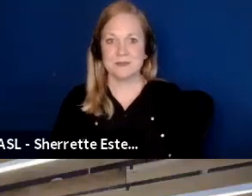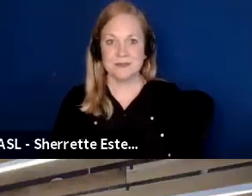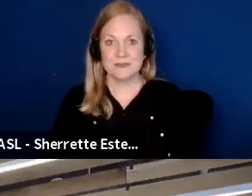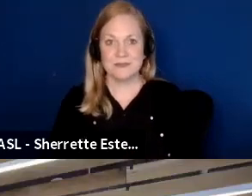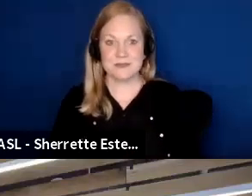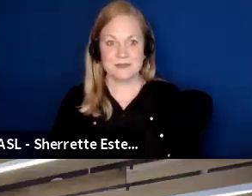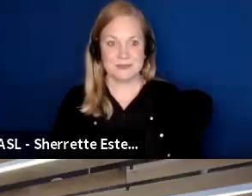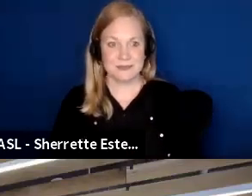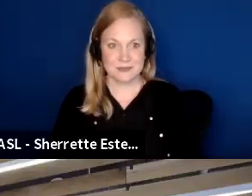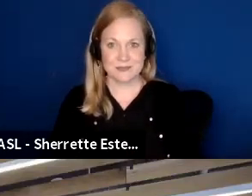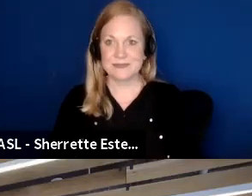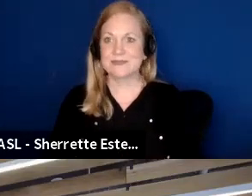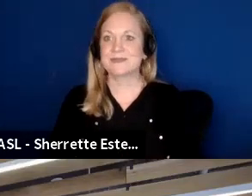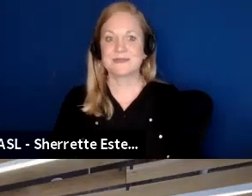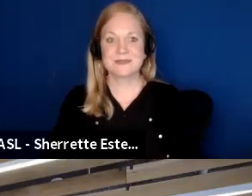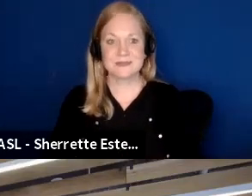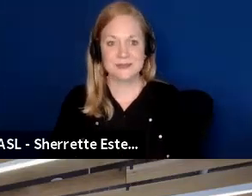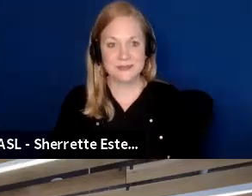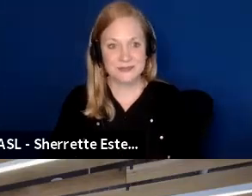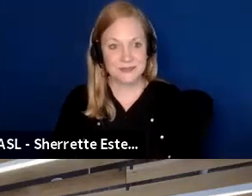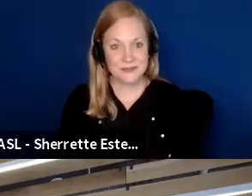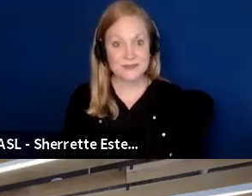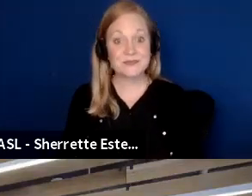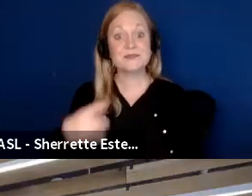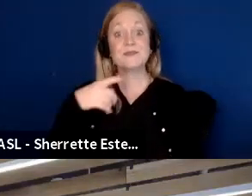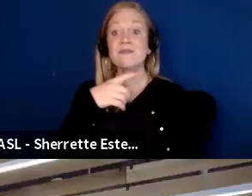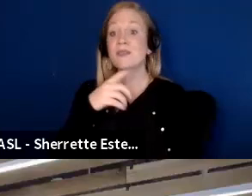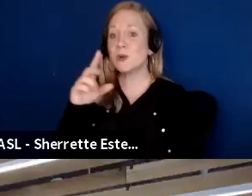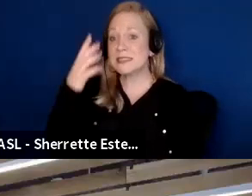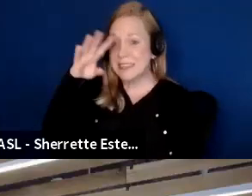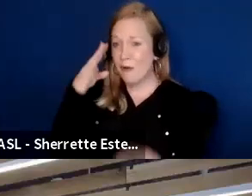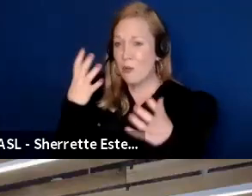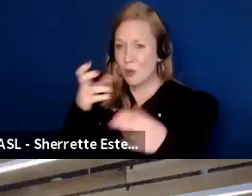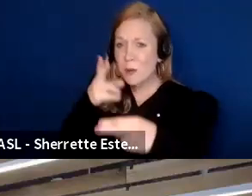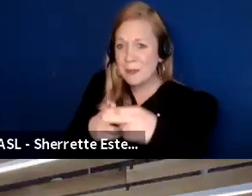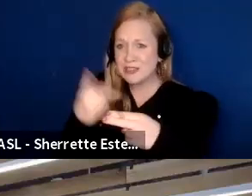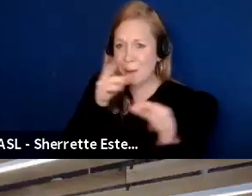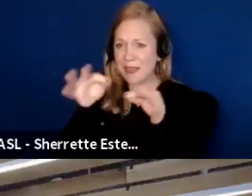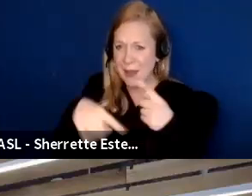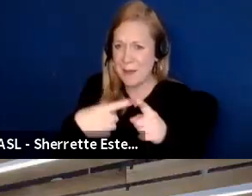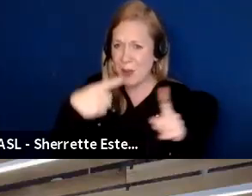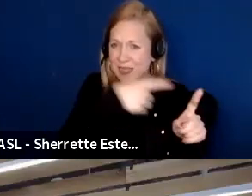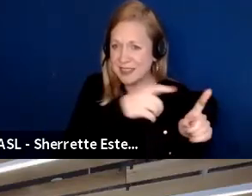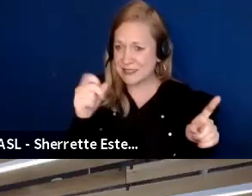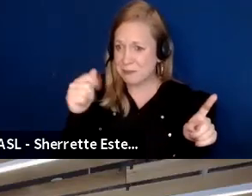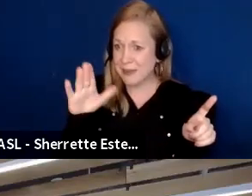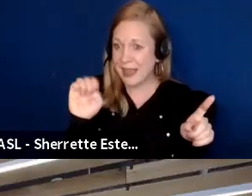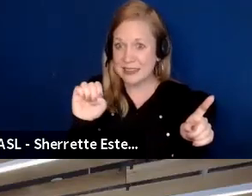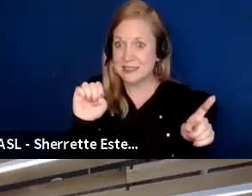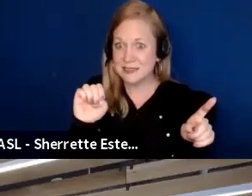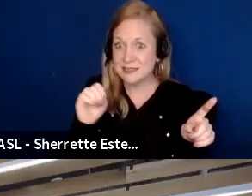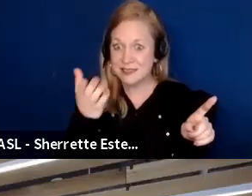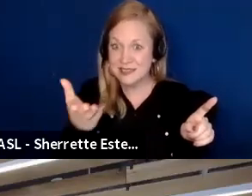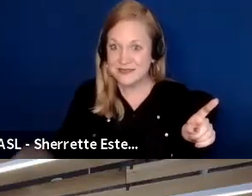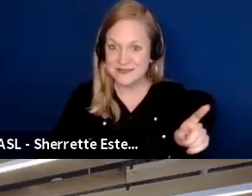And so on this slide, Derek has a short story he wanted to tell about this space and how it's been used since the building